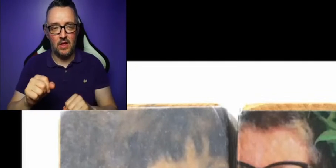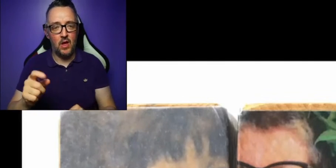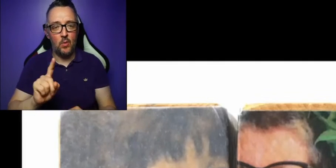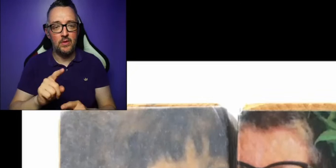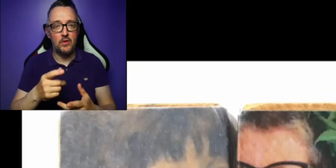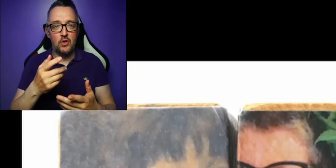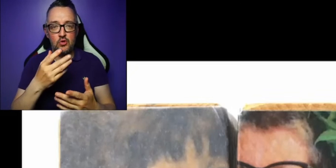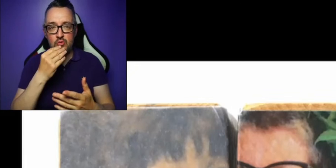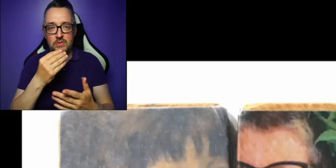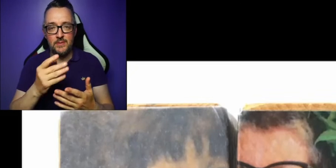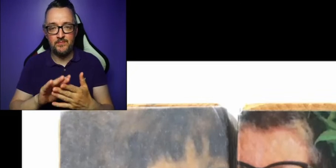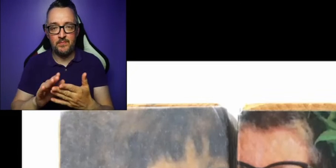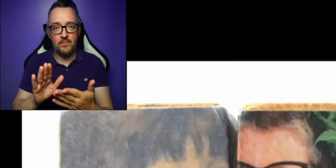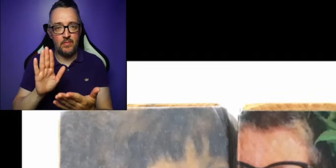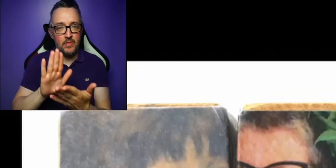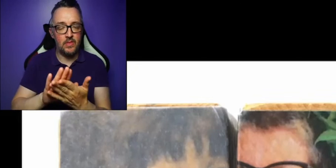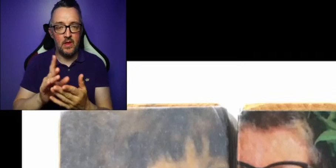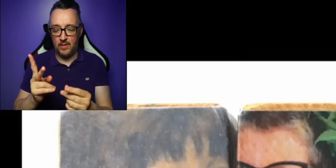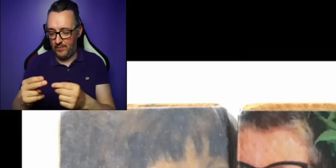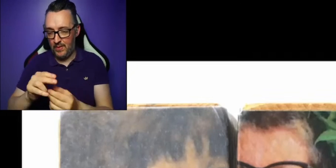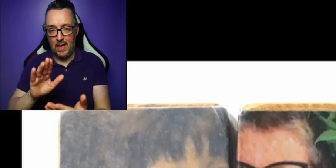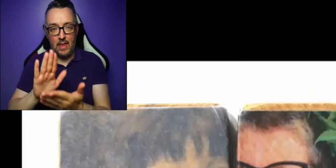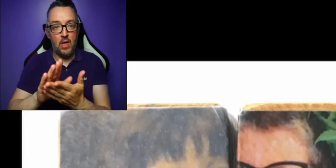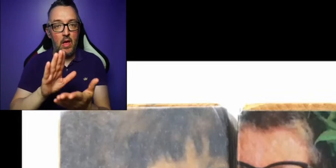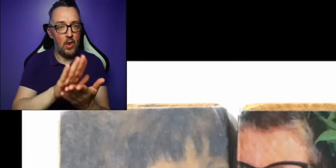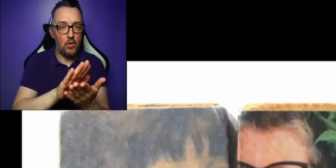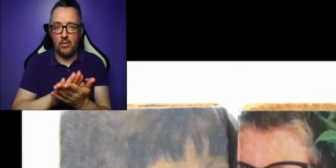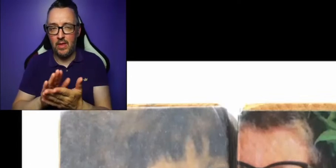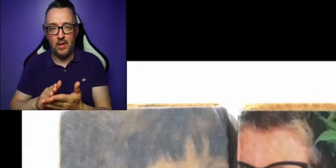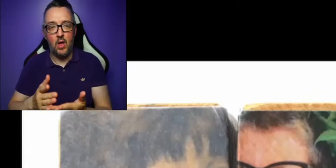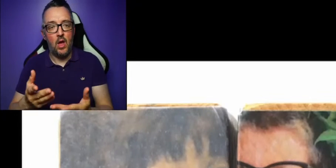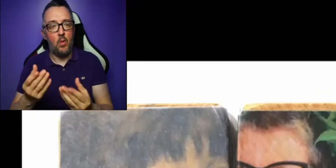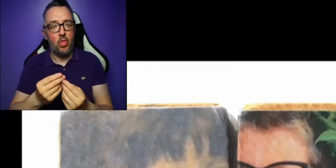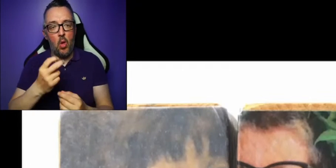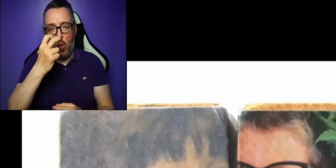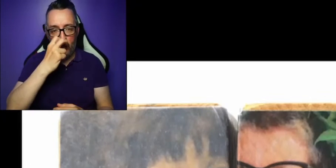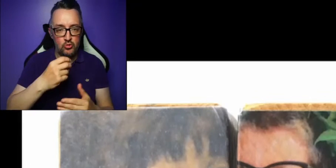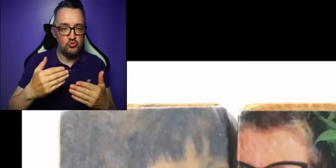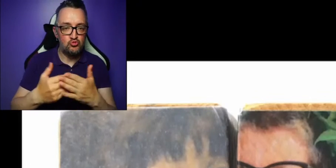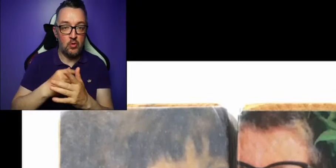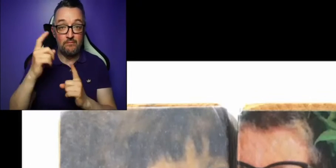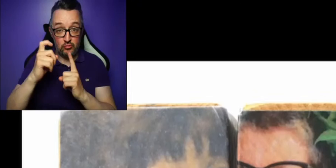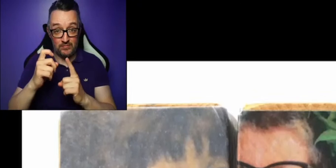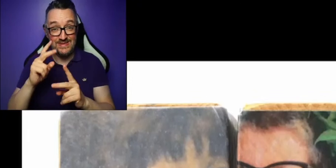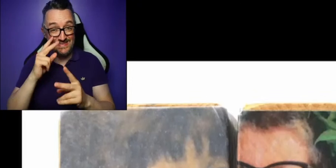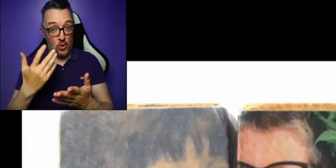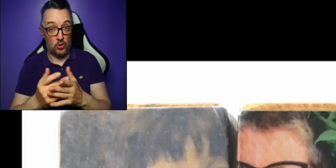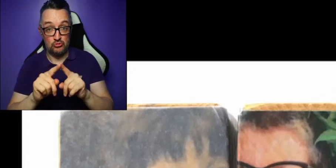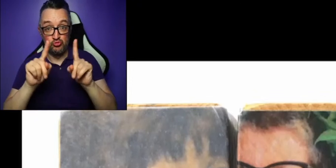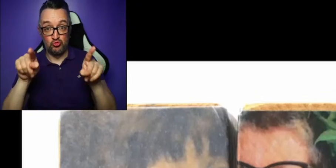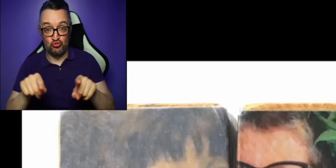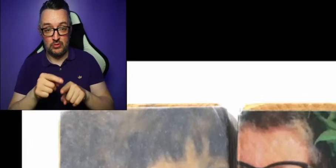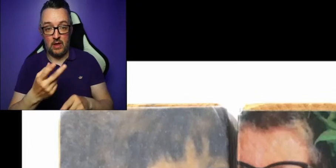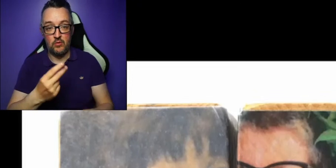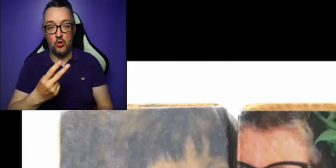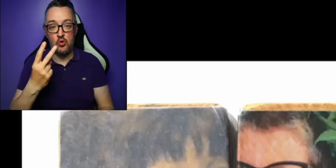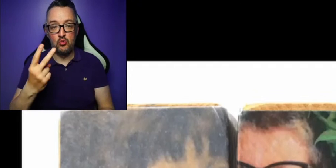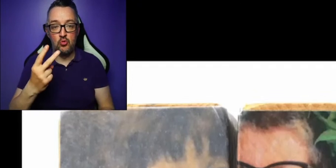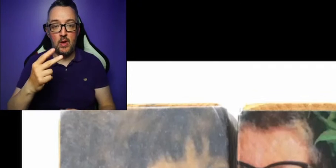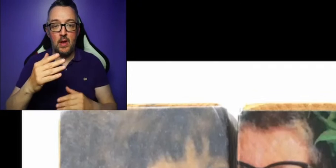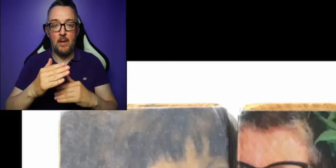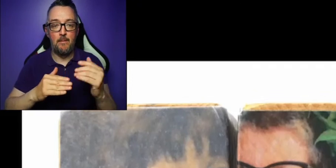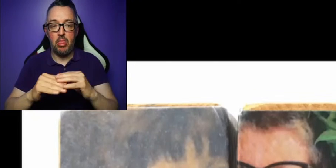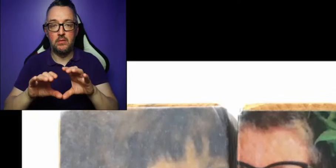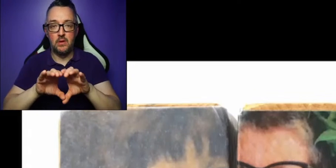is collaging objects to any surface with old and new photos. And in particular, on the screen right now, we can see two